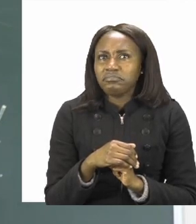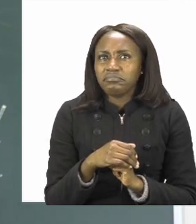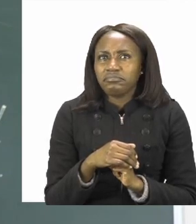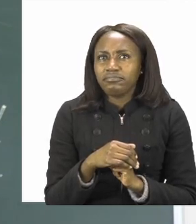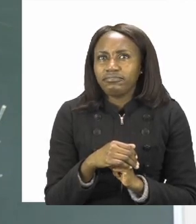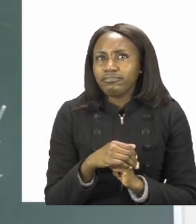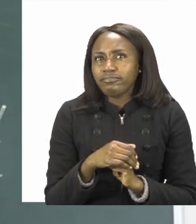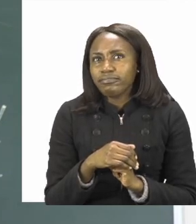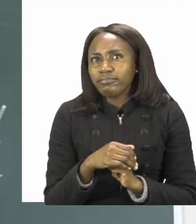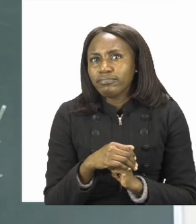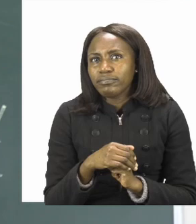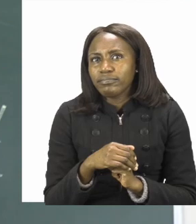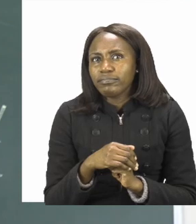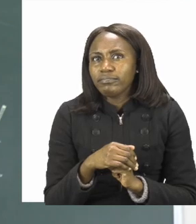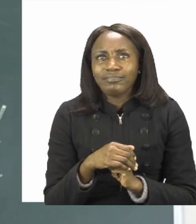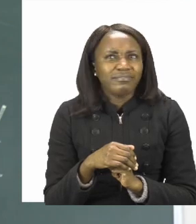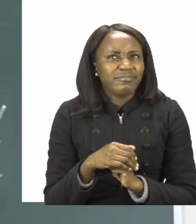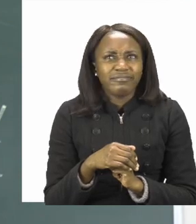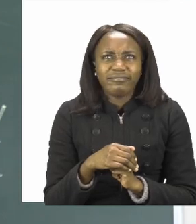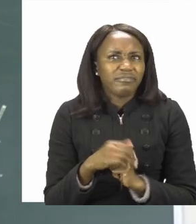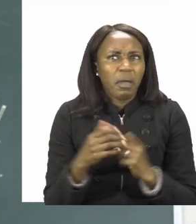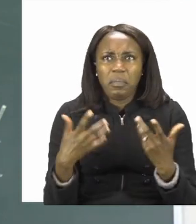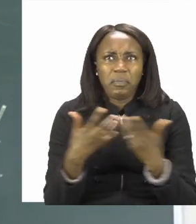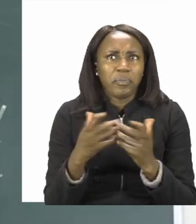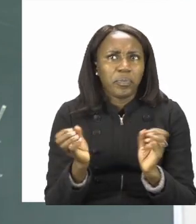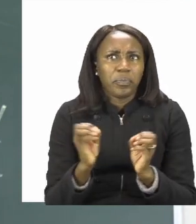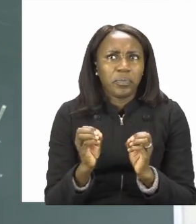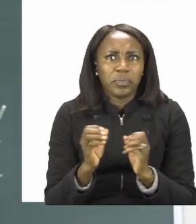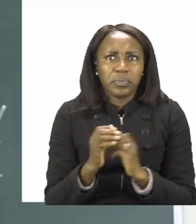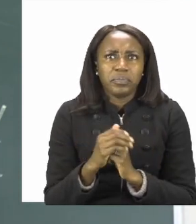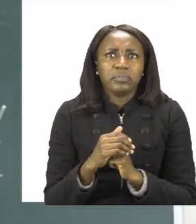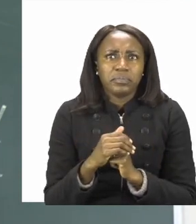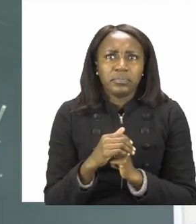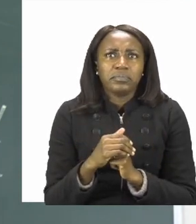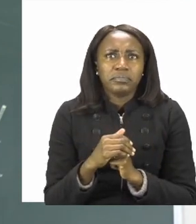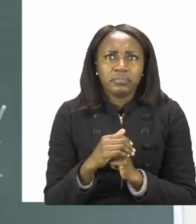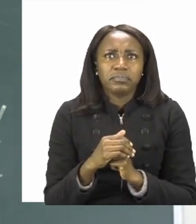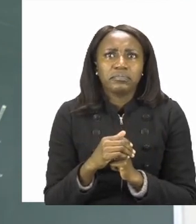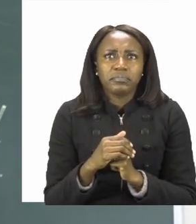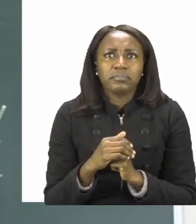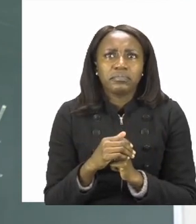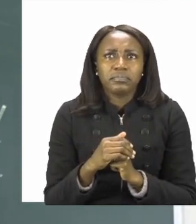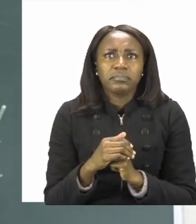to connect here, but it doesn't make sense. The picture is not complete.